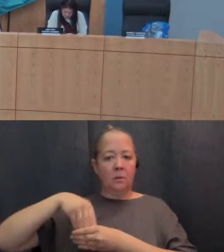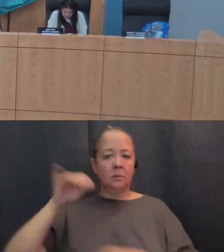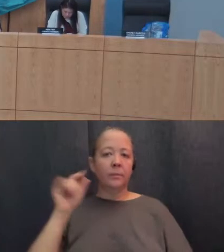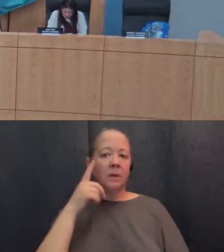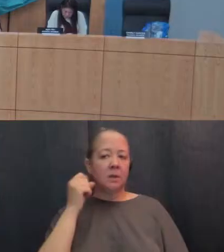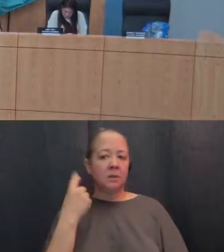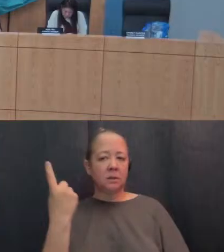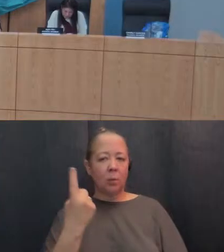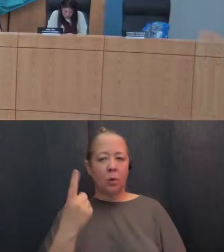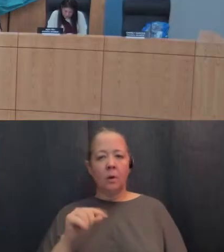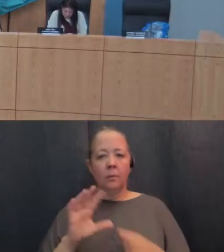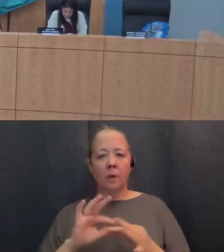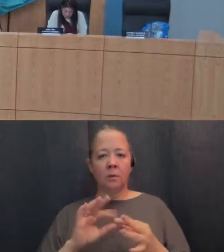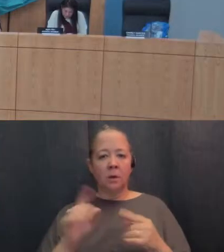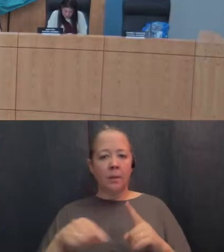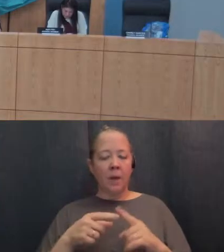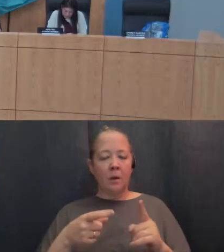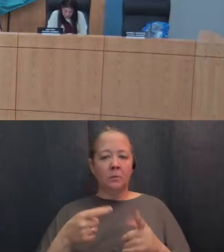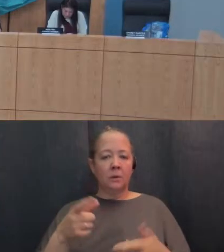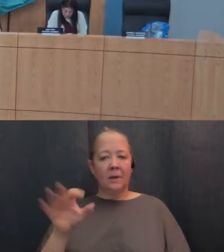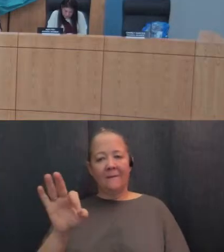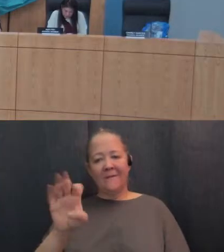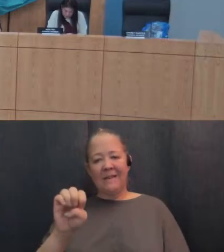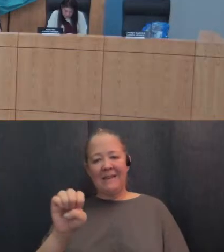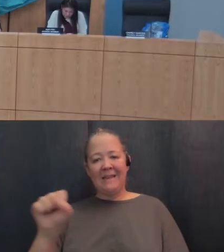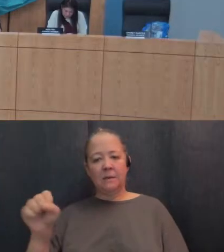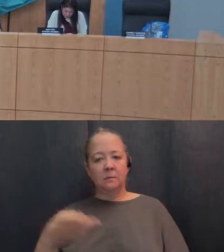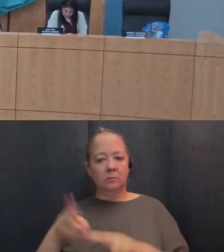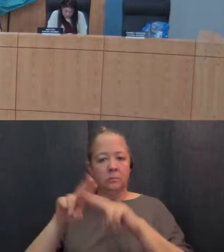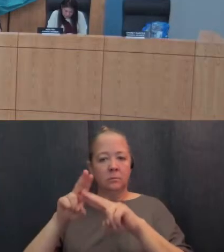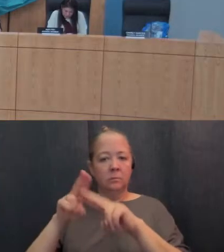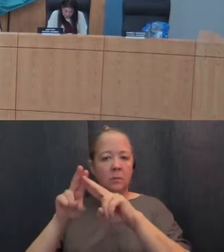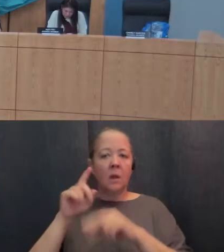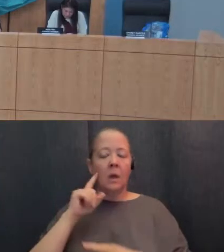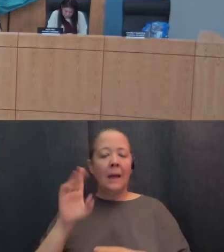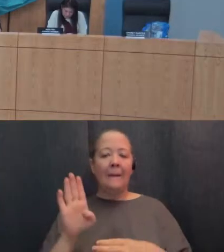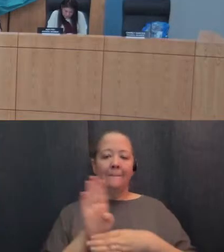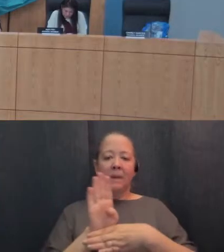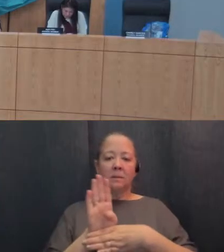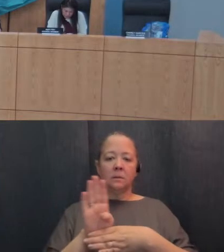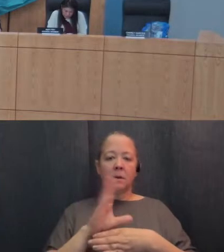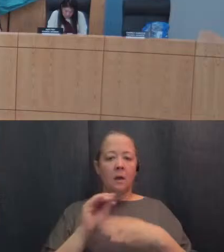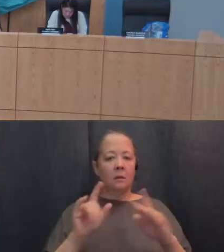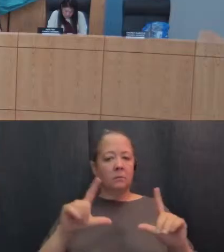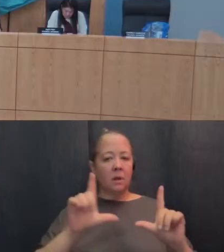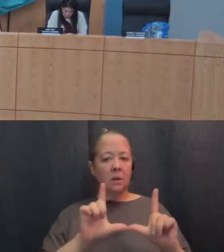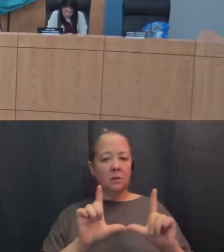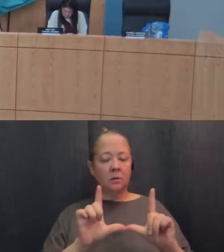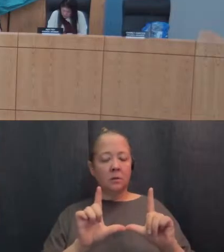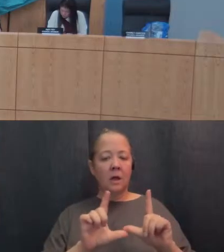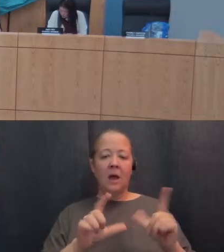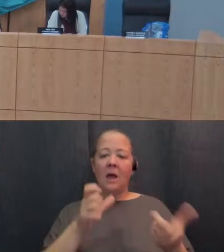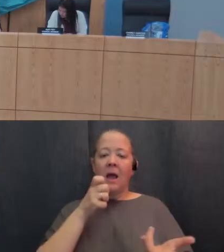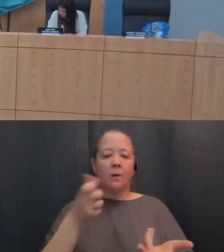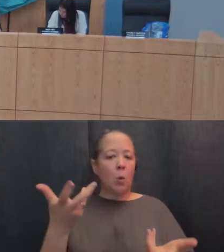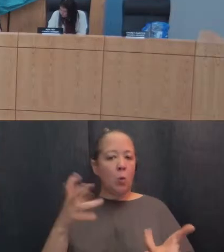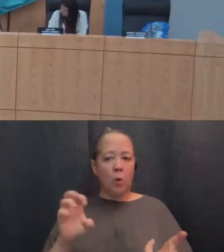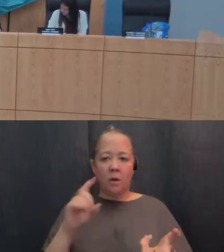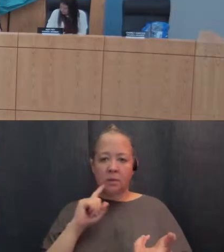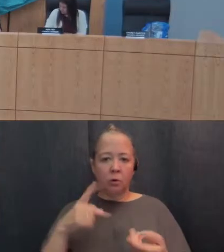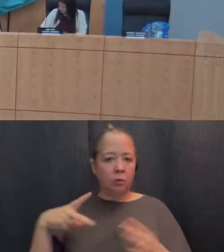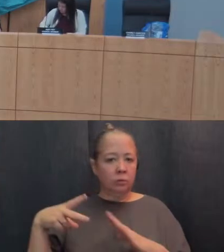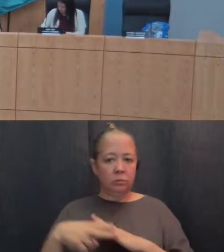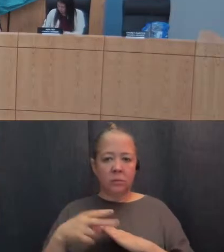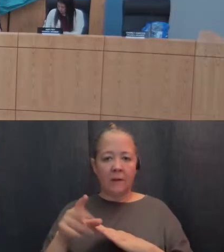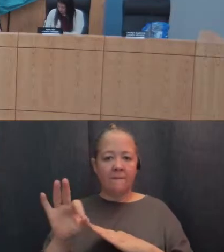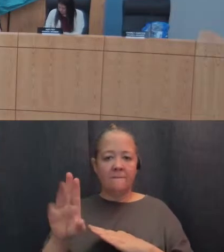that. Business licenses, things of that nature, we have to look at ways to do that. I don't want to tap into the fund balance at all. That's not what I want